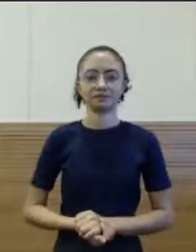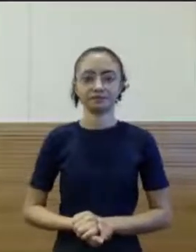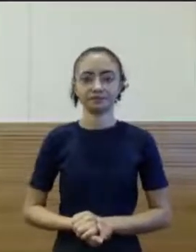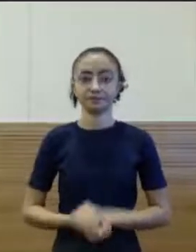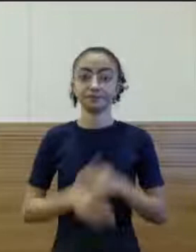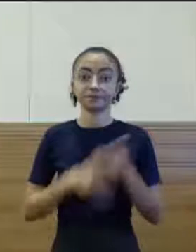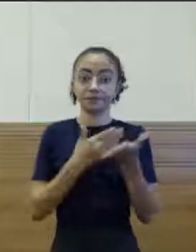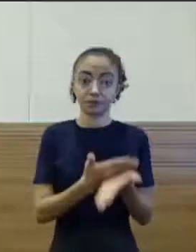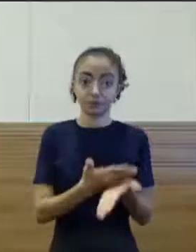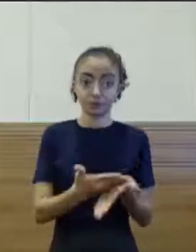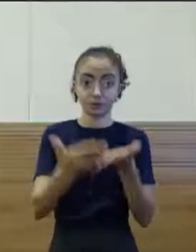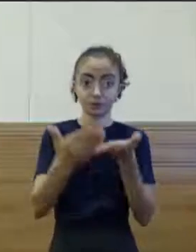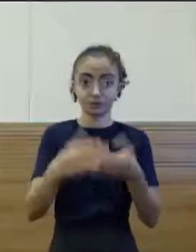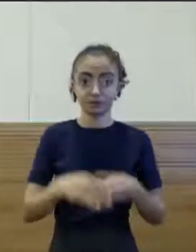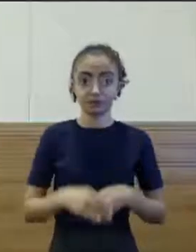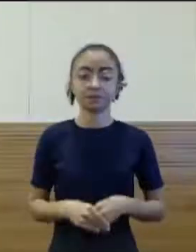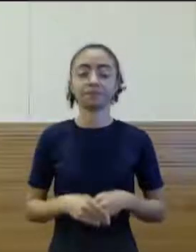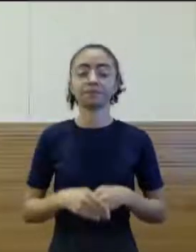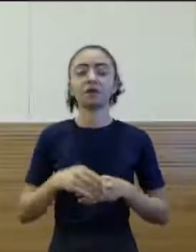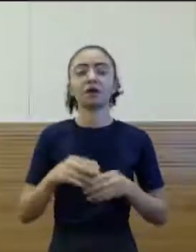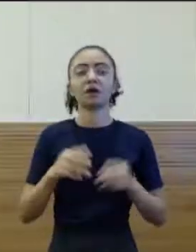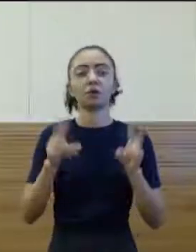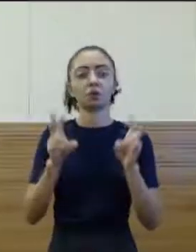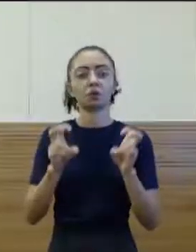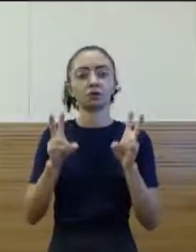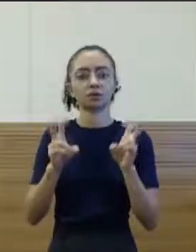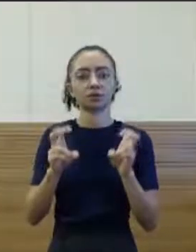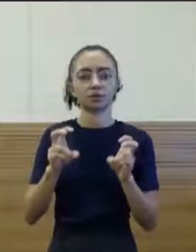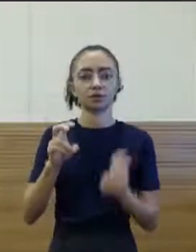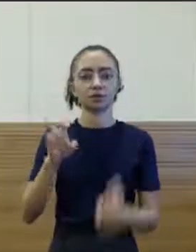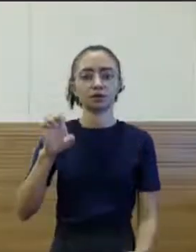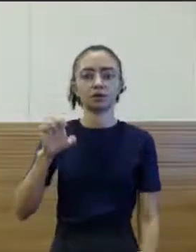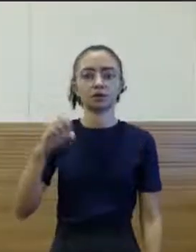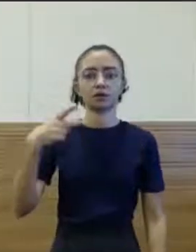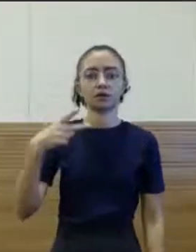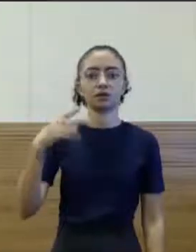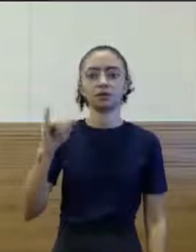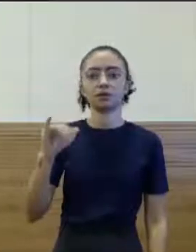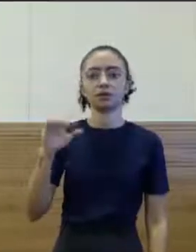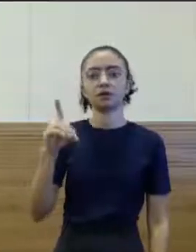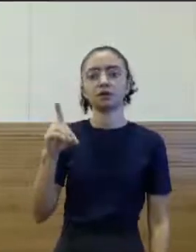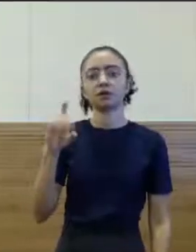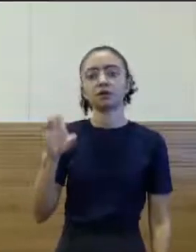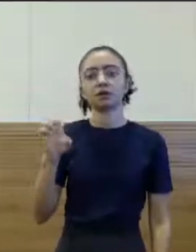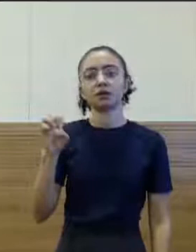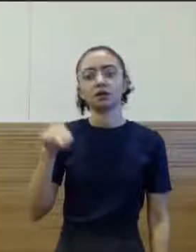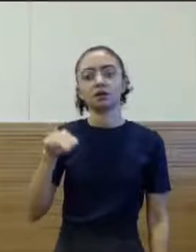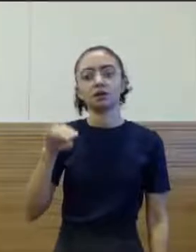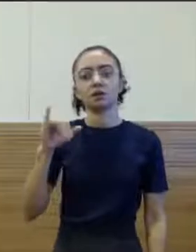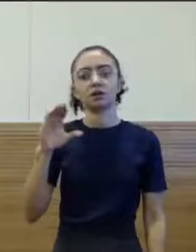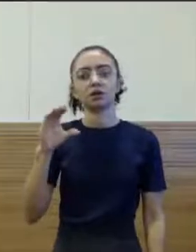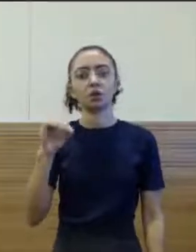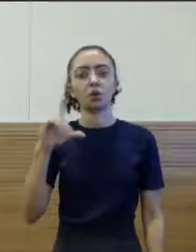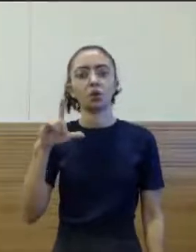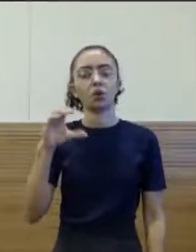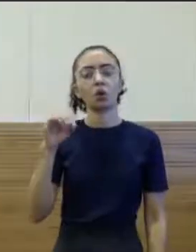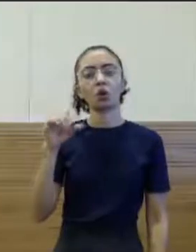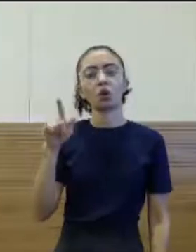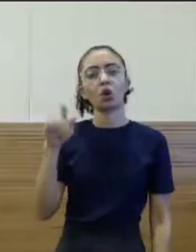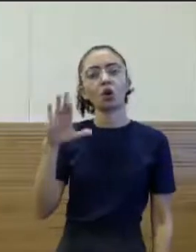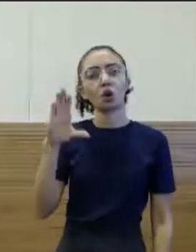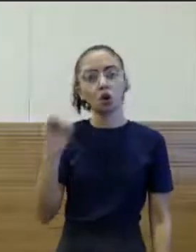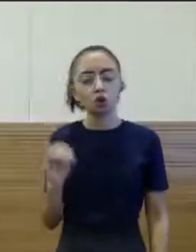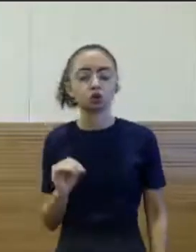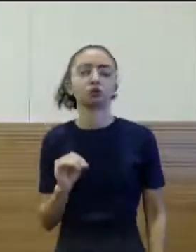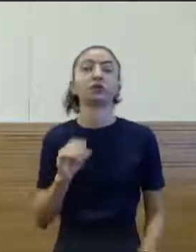well, starting with the epidemiological part, the epidemiological situation of Uruguay is not very different from what we've seen